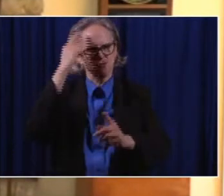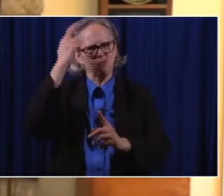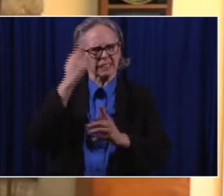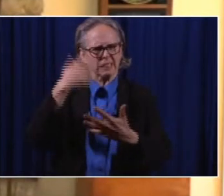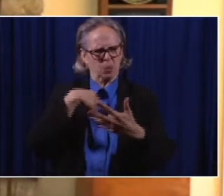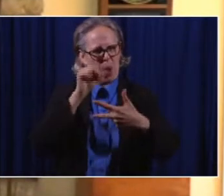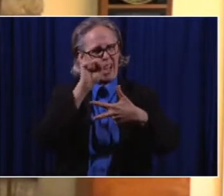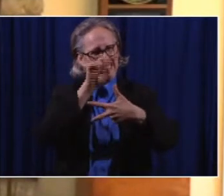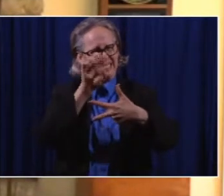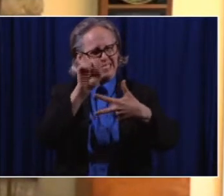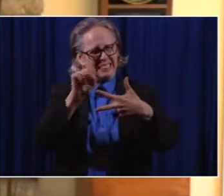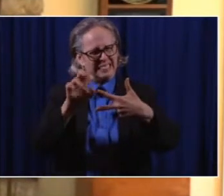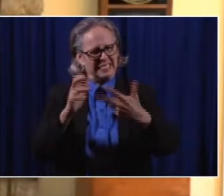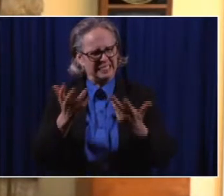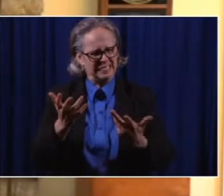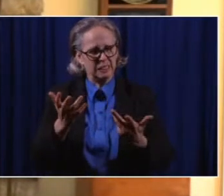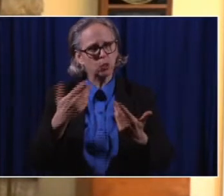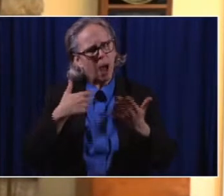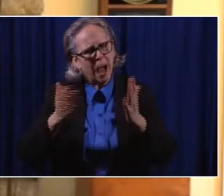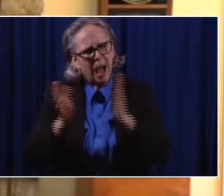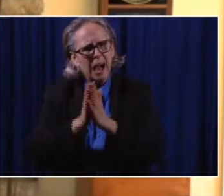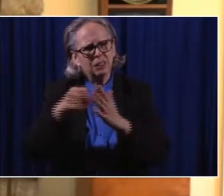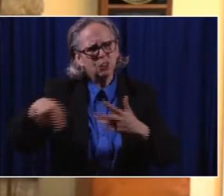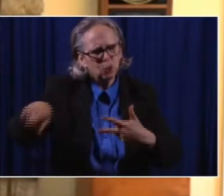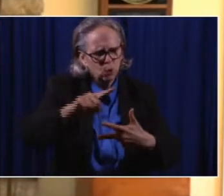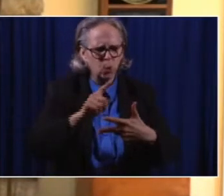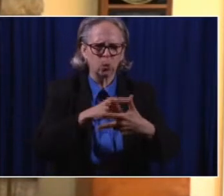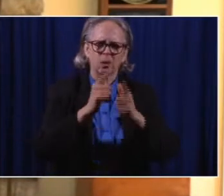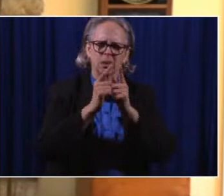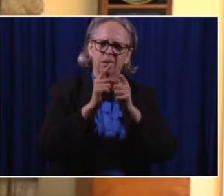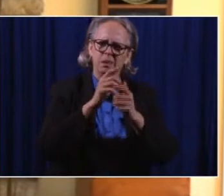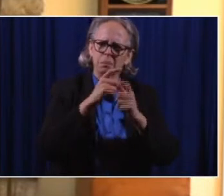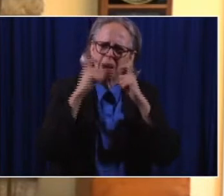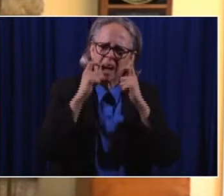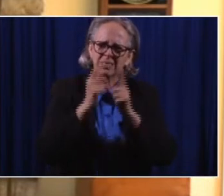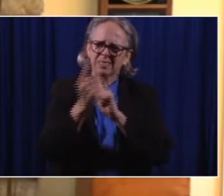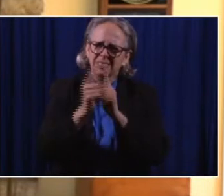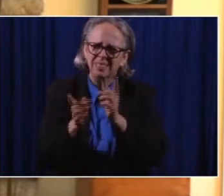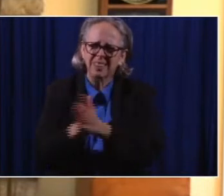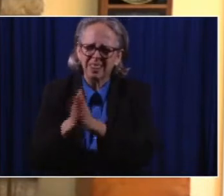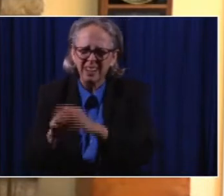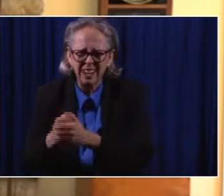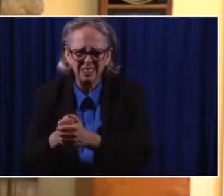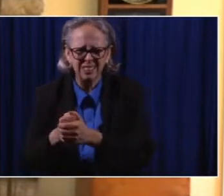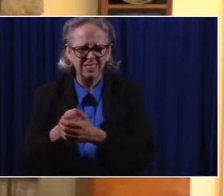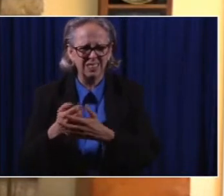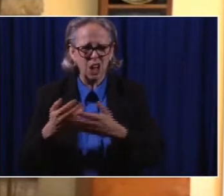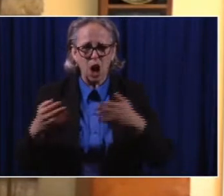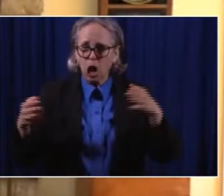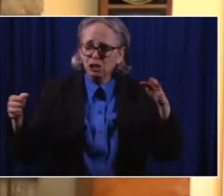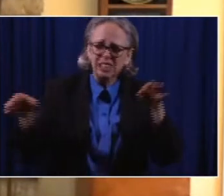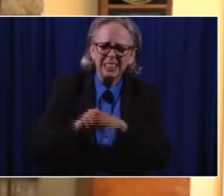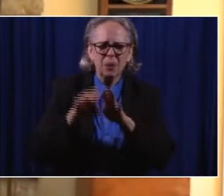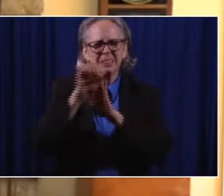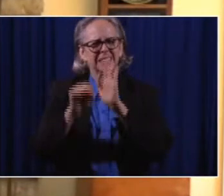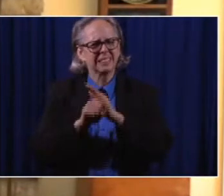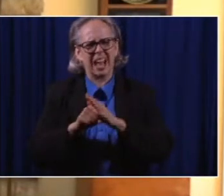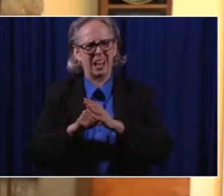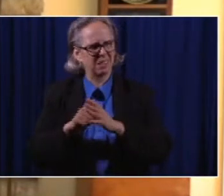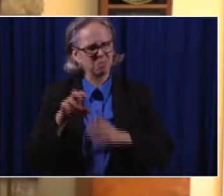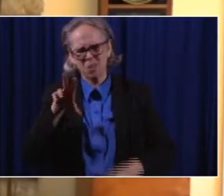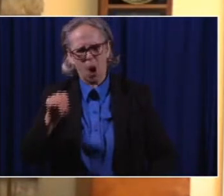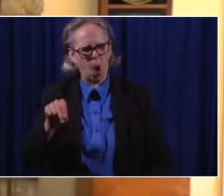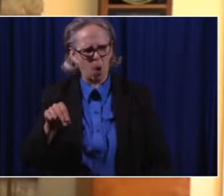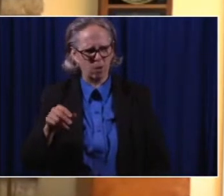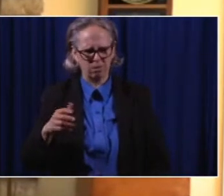about. But we're not looking at a shutdown. And the reason we're not looking at a shutdown is we know the cost. I